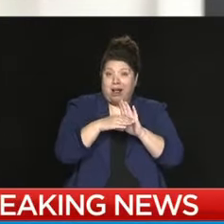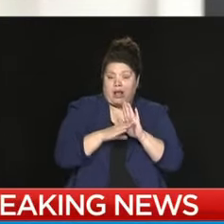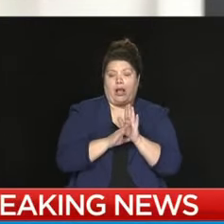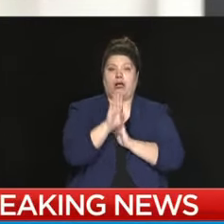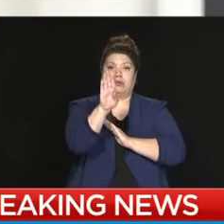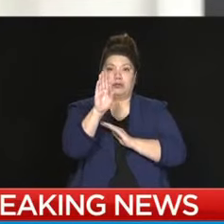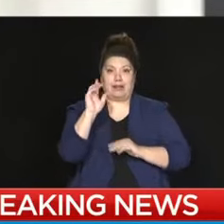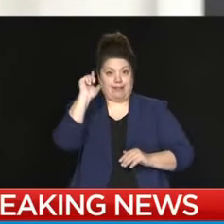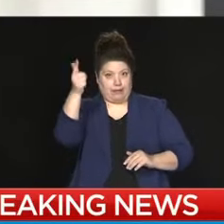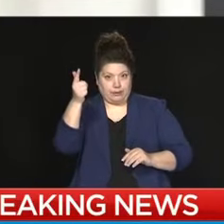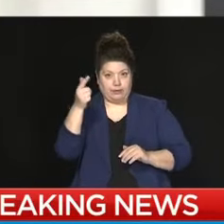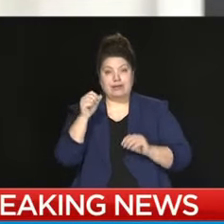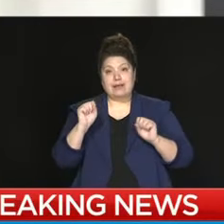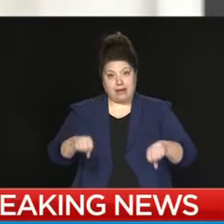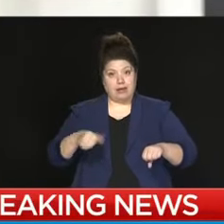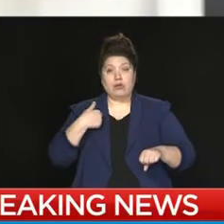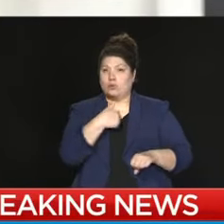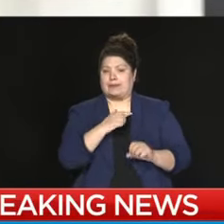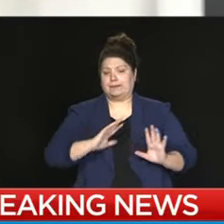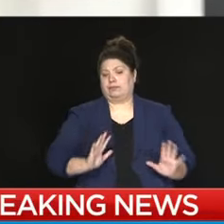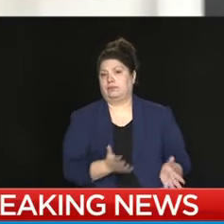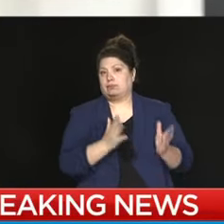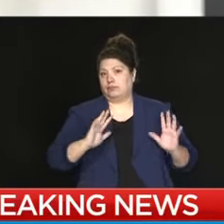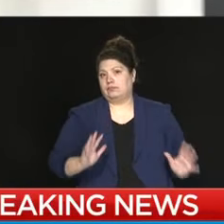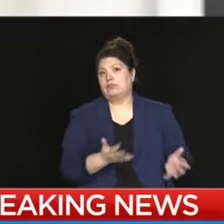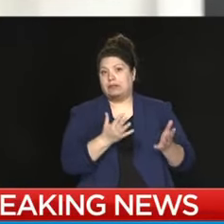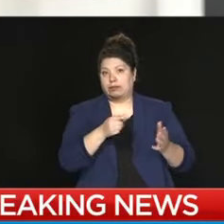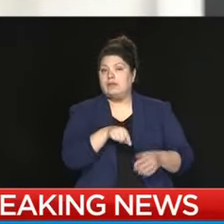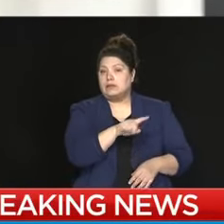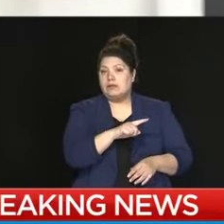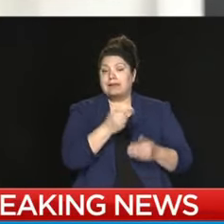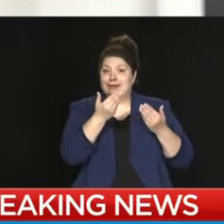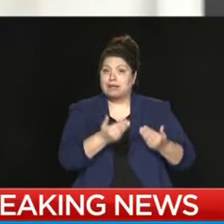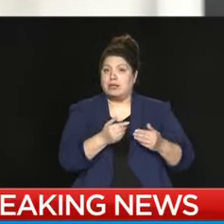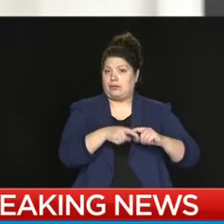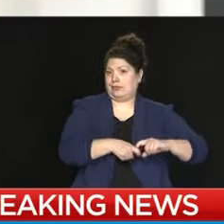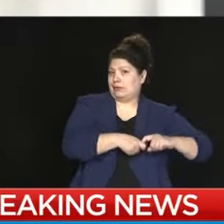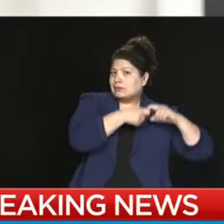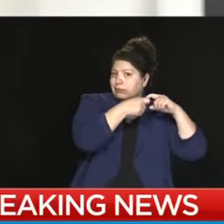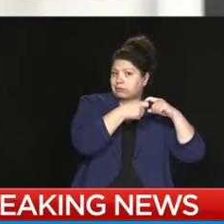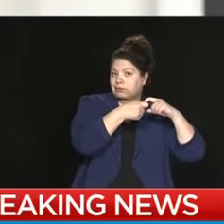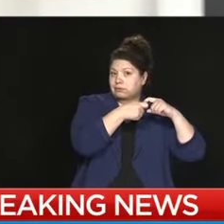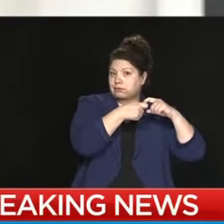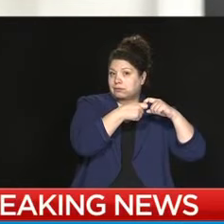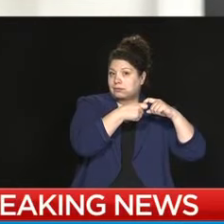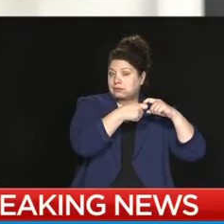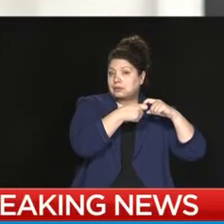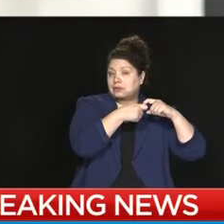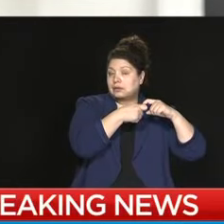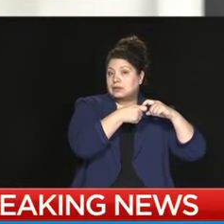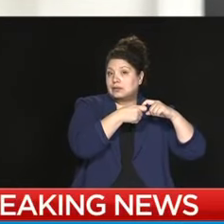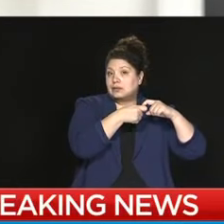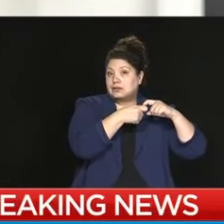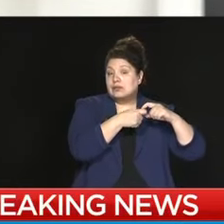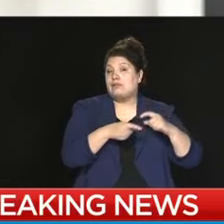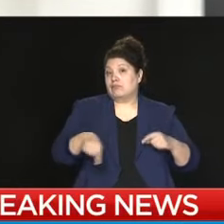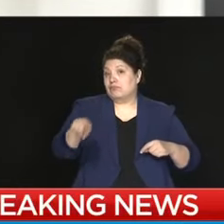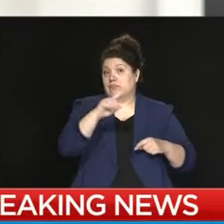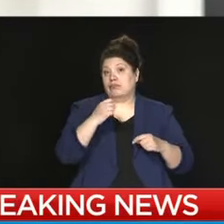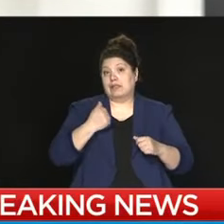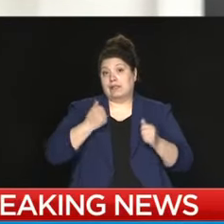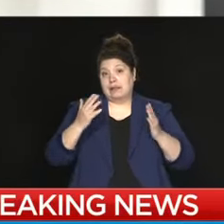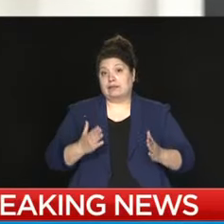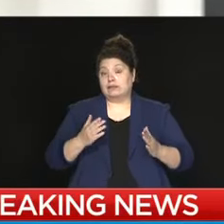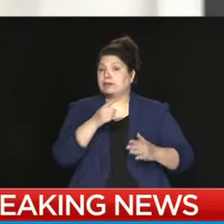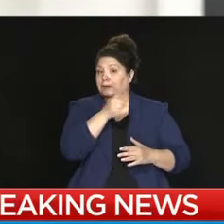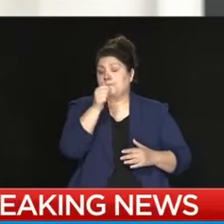focus on trying to get through this moment of hibernation, which Canadians are doing quite